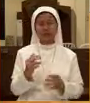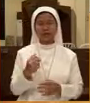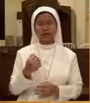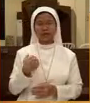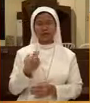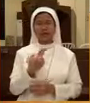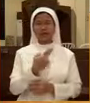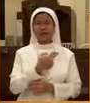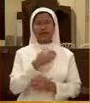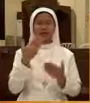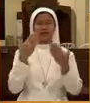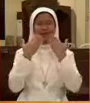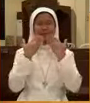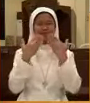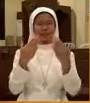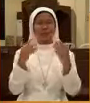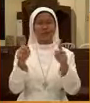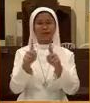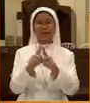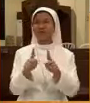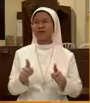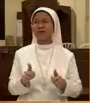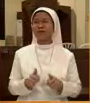And salamat din sa mga